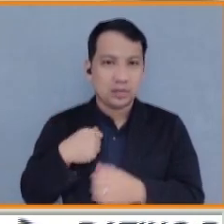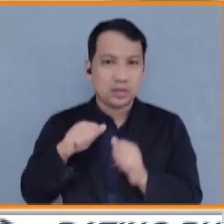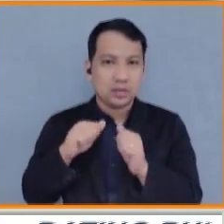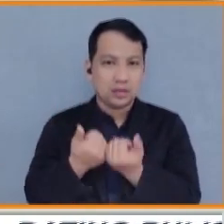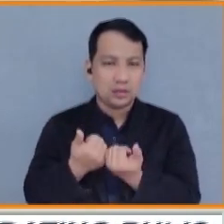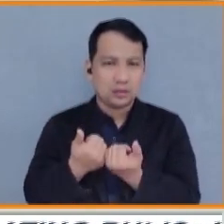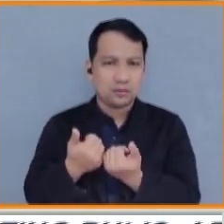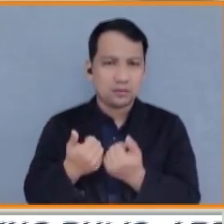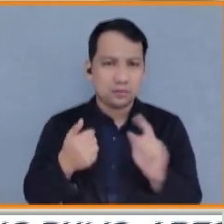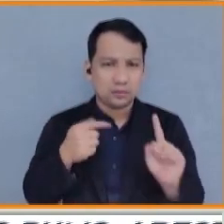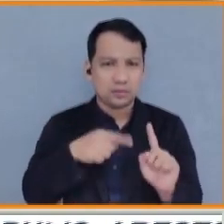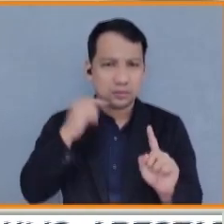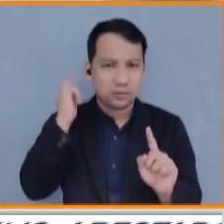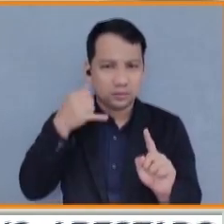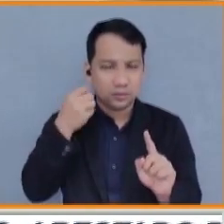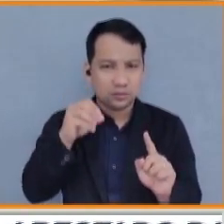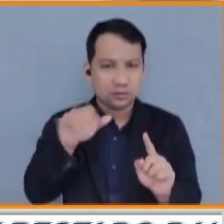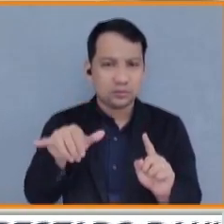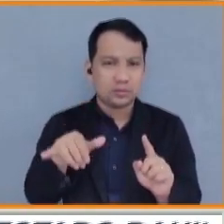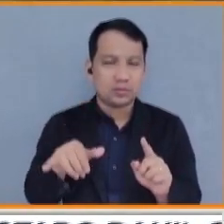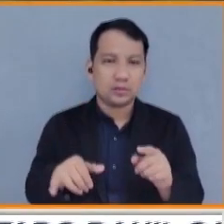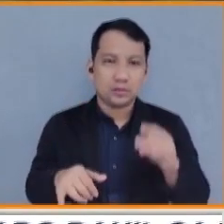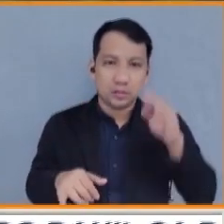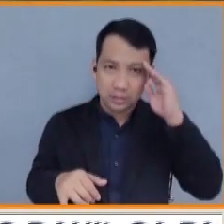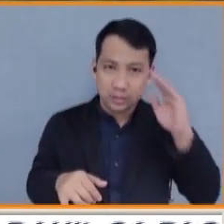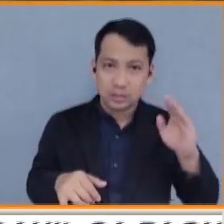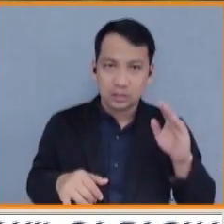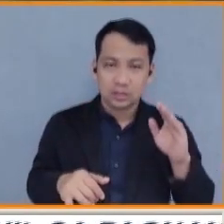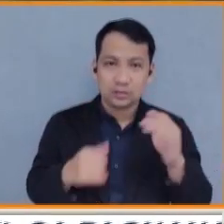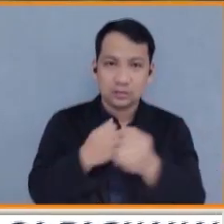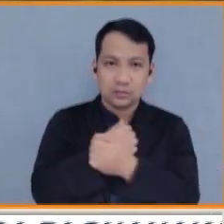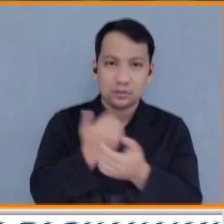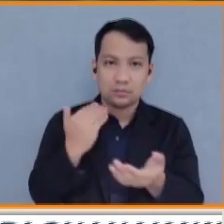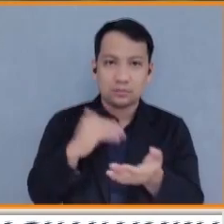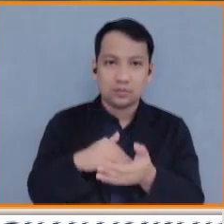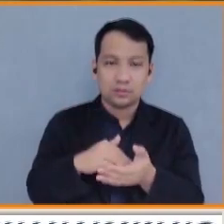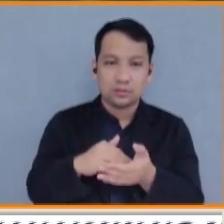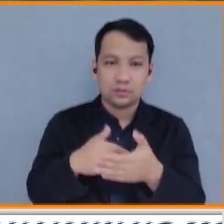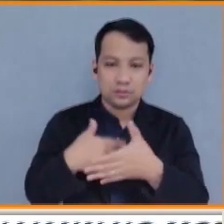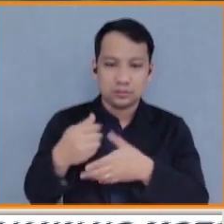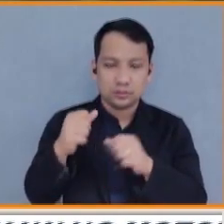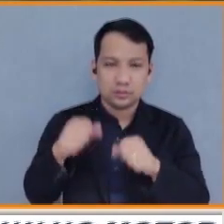Joy. Ang Hello, Love, Again ay nakaset at target na i-release on November 13th.